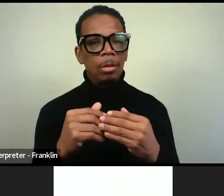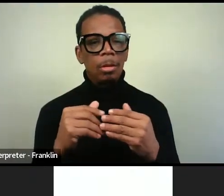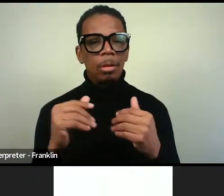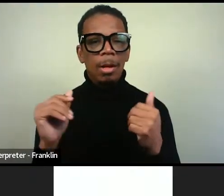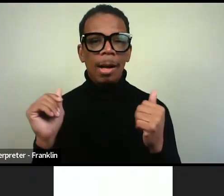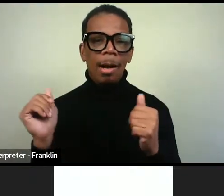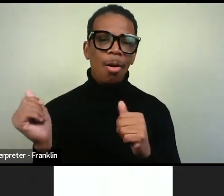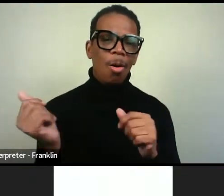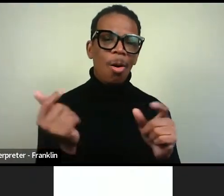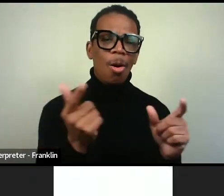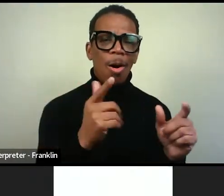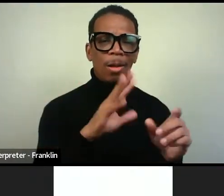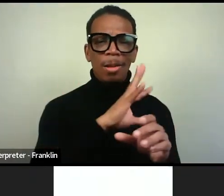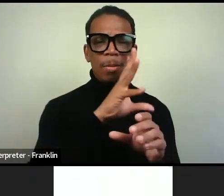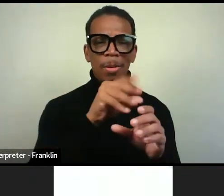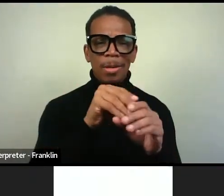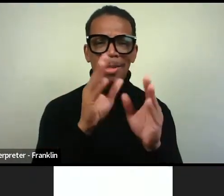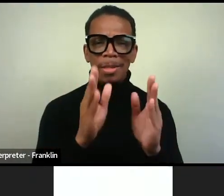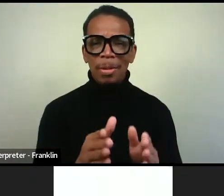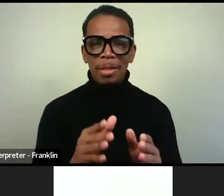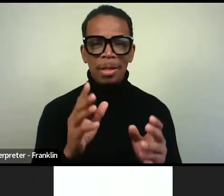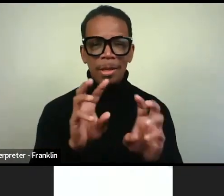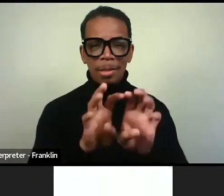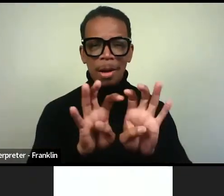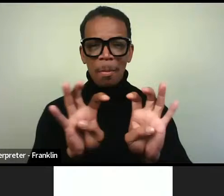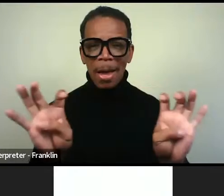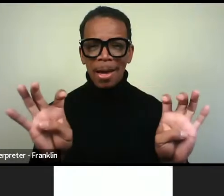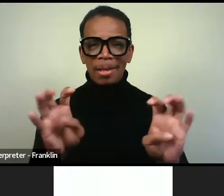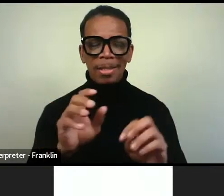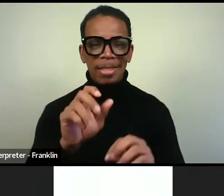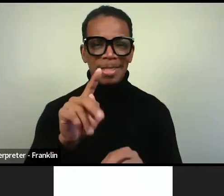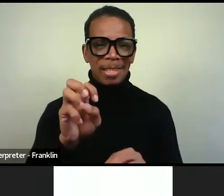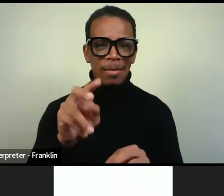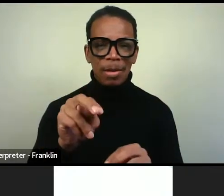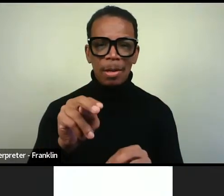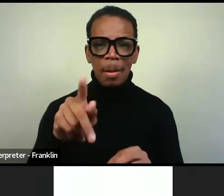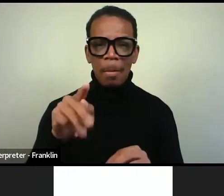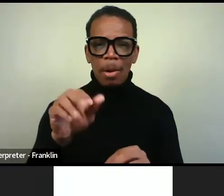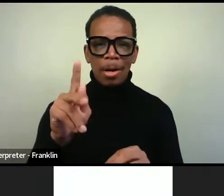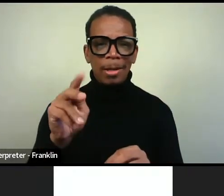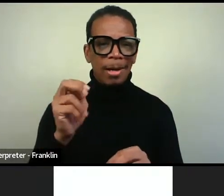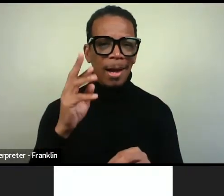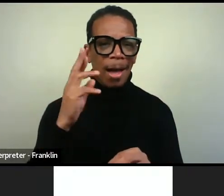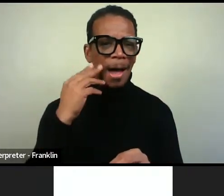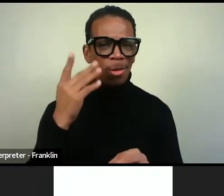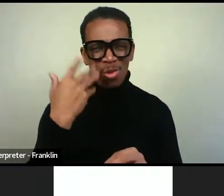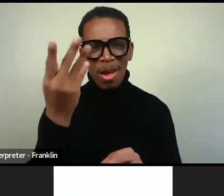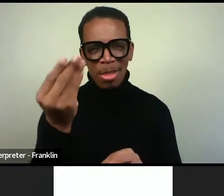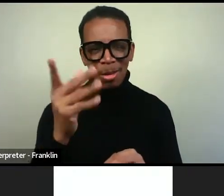our participants, our panelists, Stephen Parker. I know you're out there,